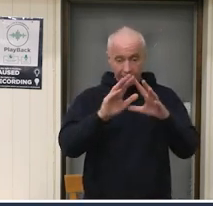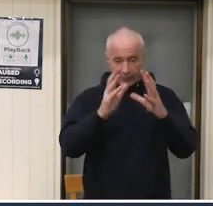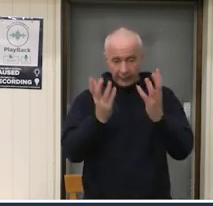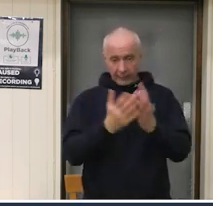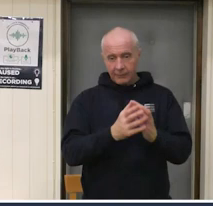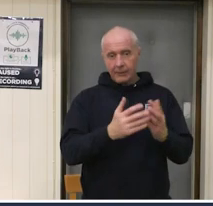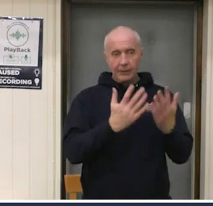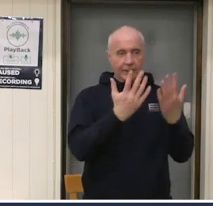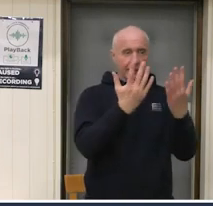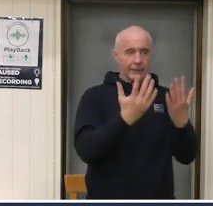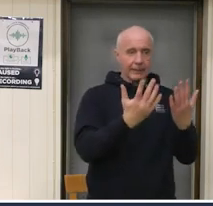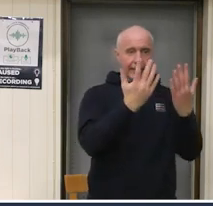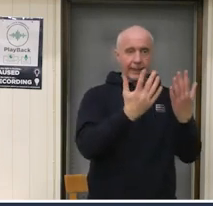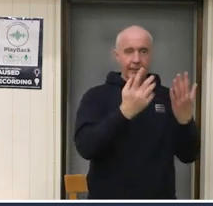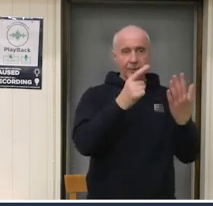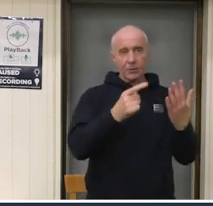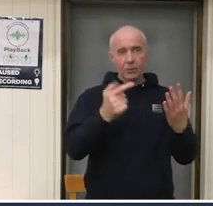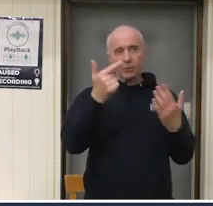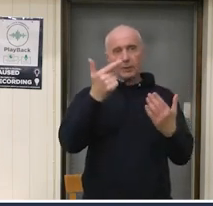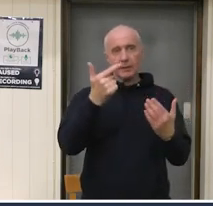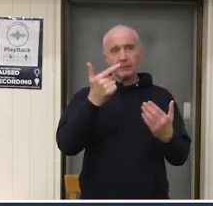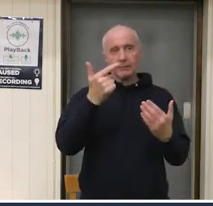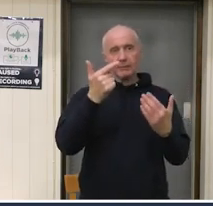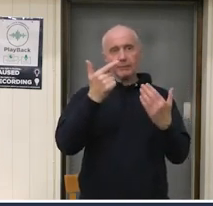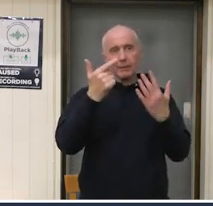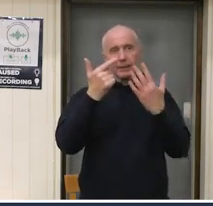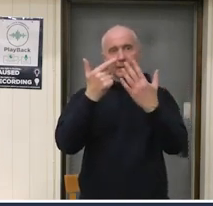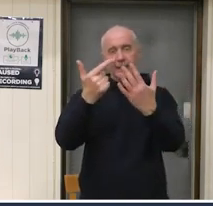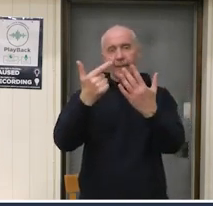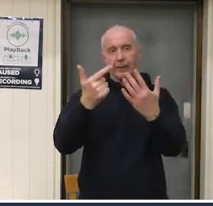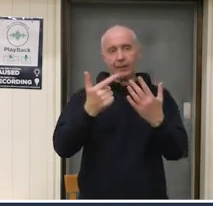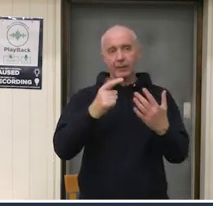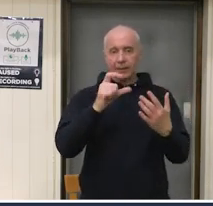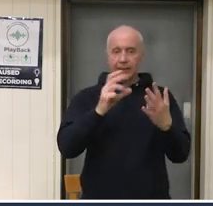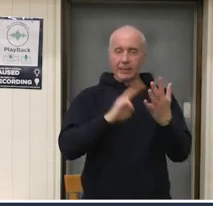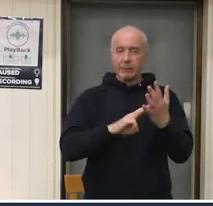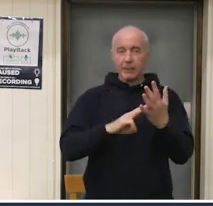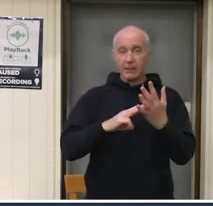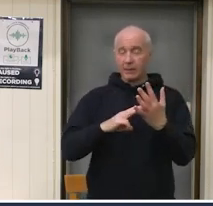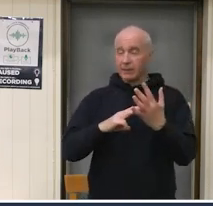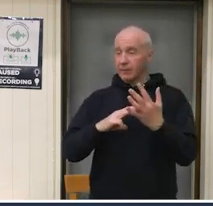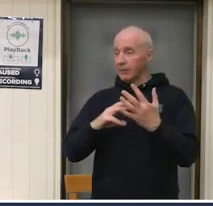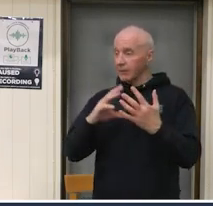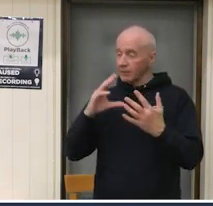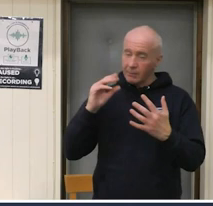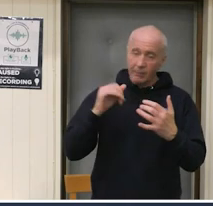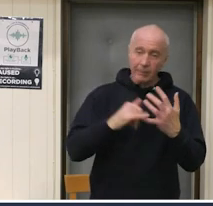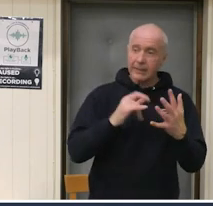the 7 centimeters per second. The fastest thing in the universe that's